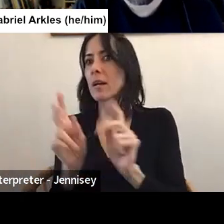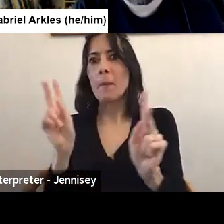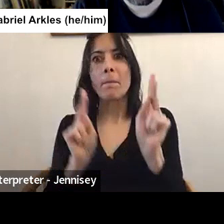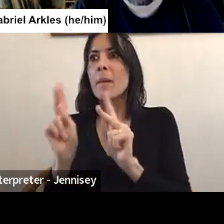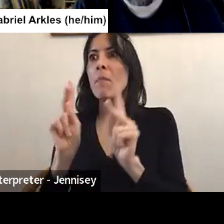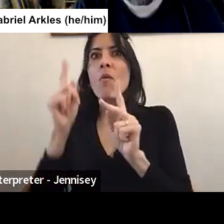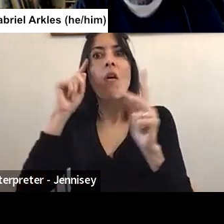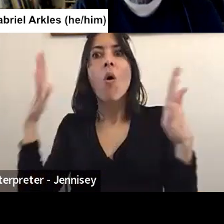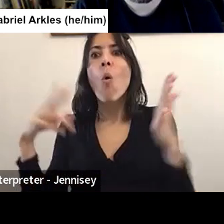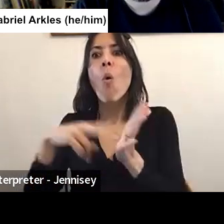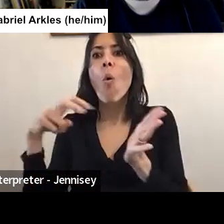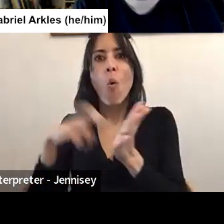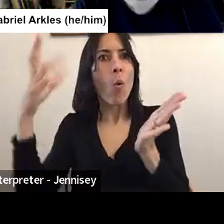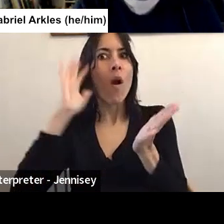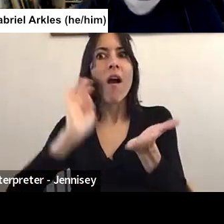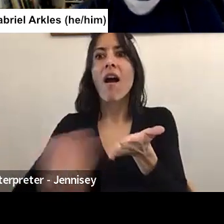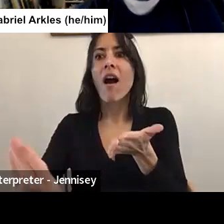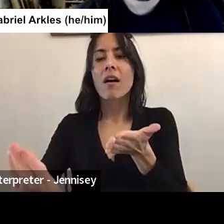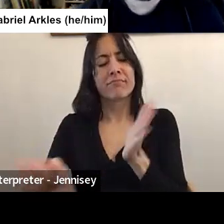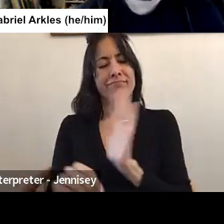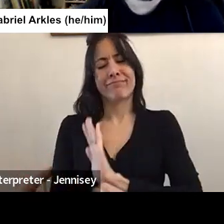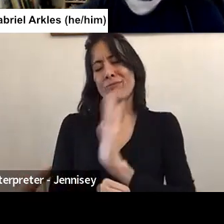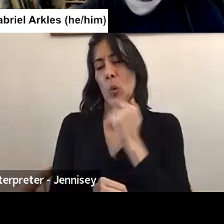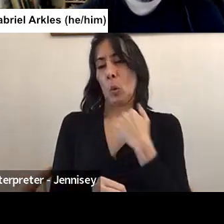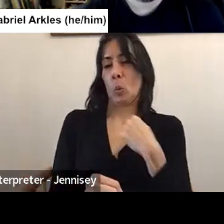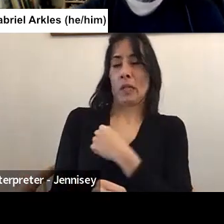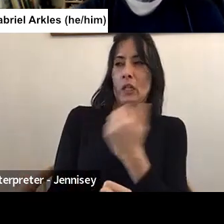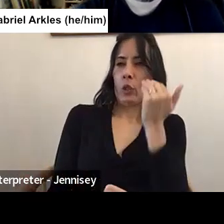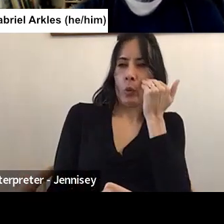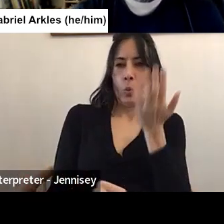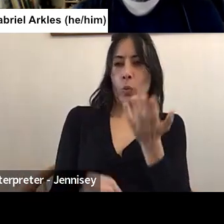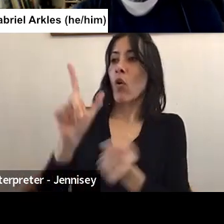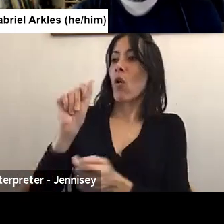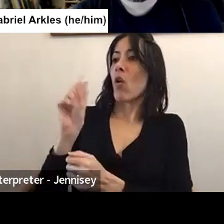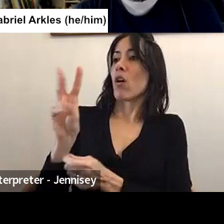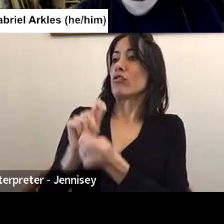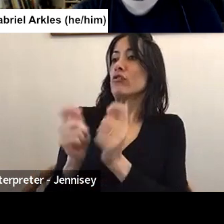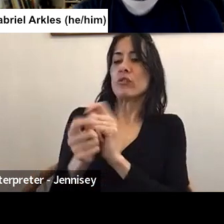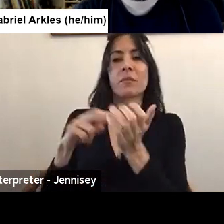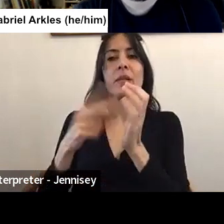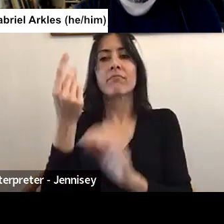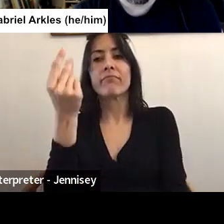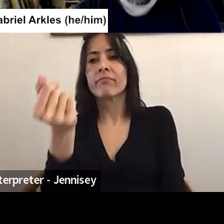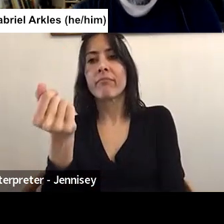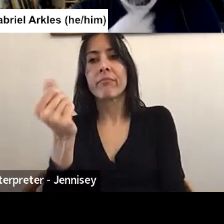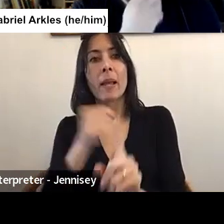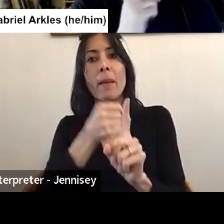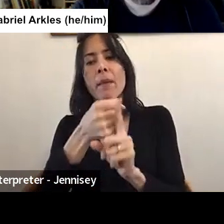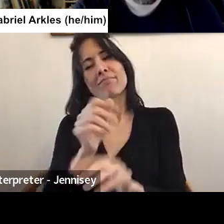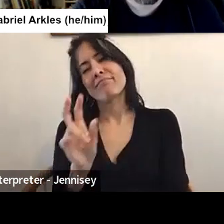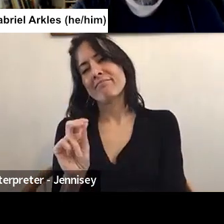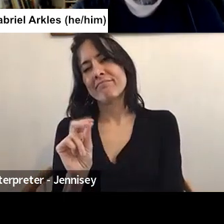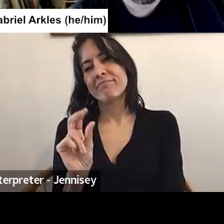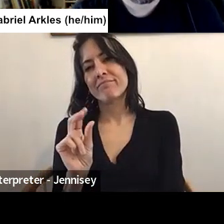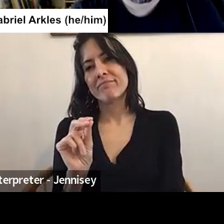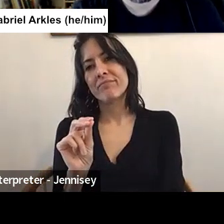reality. They don't change the law and the next day open up the gates, right? And it would have been nice to not play with someone's